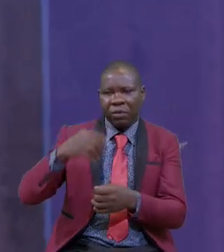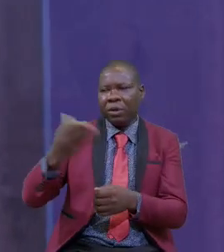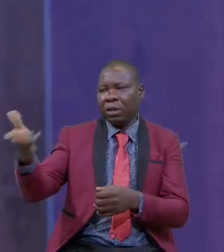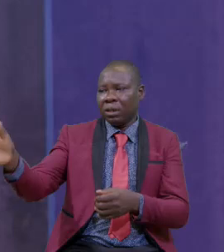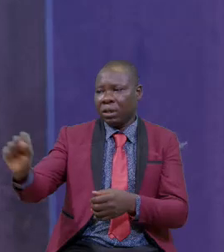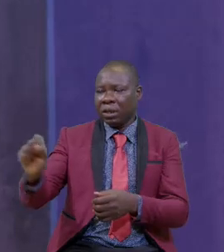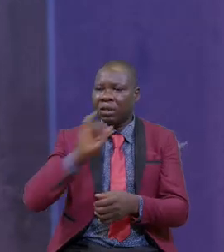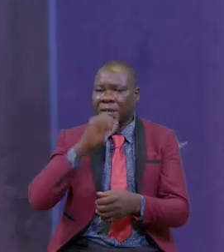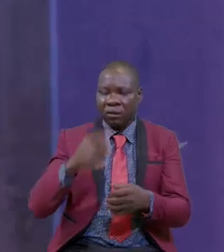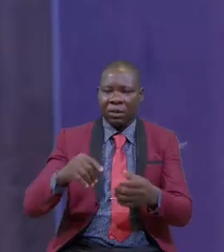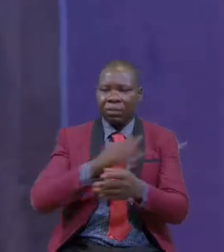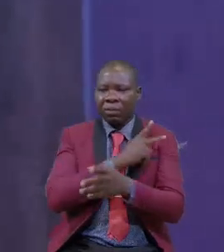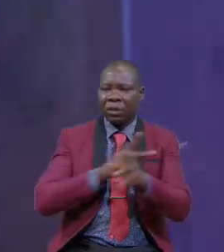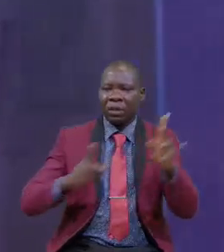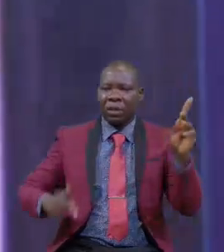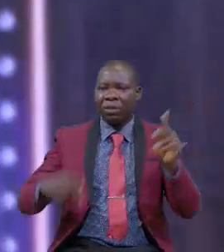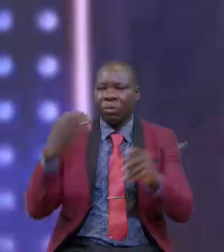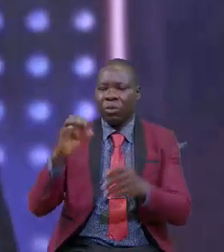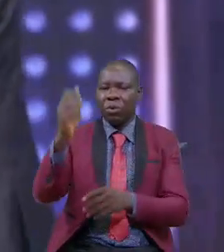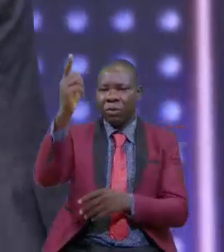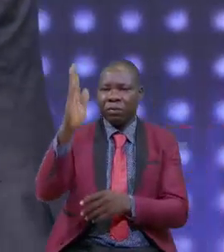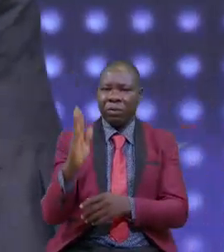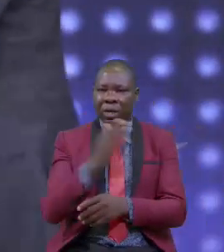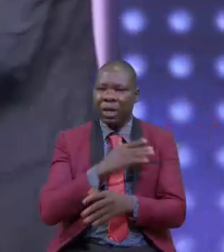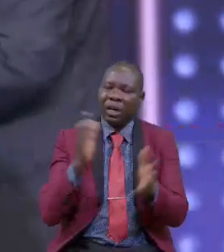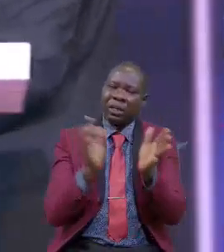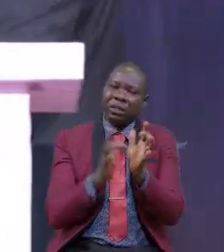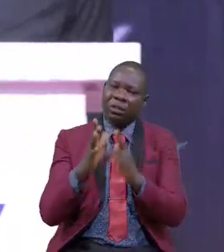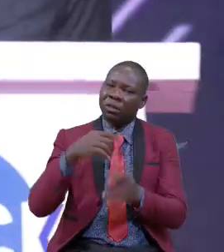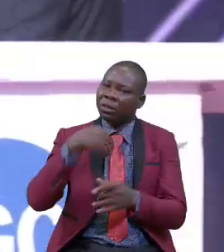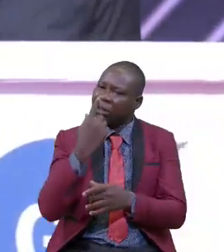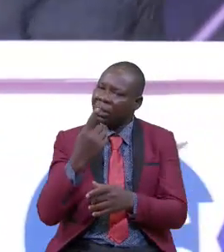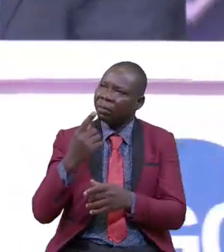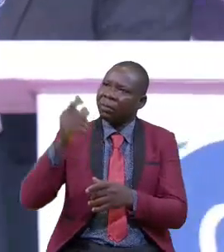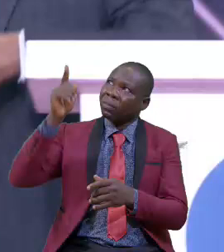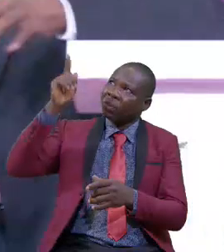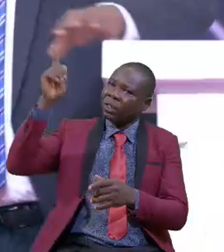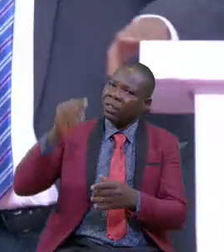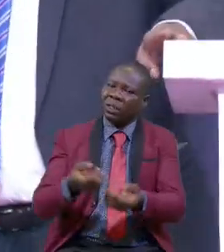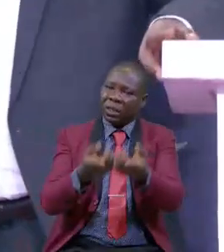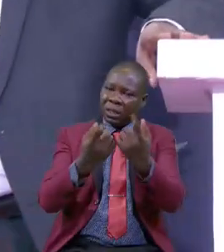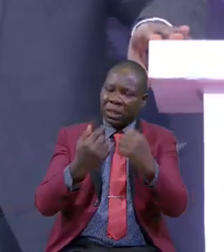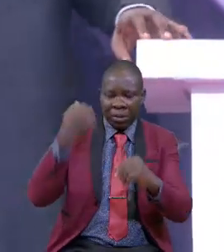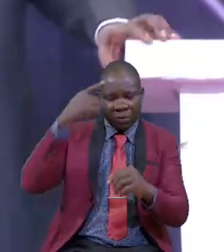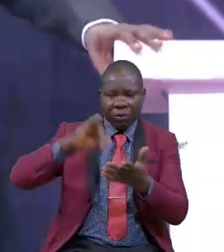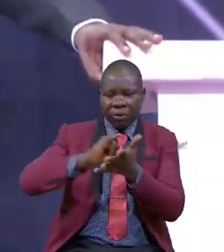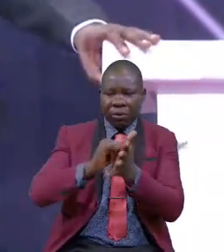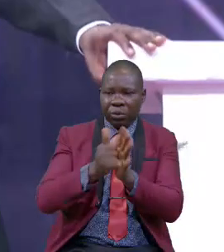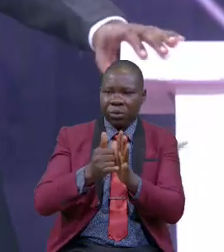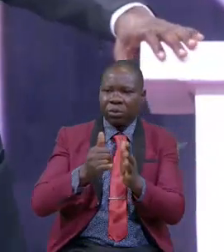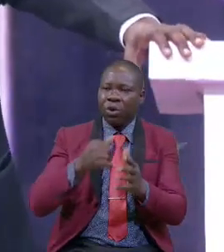of God. And Jesus said he came for those who are poor, so that